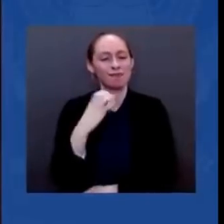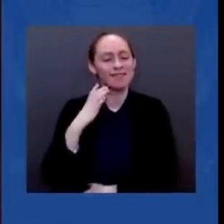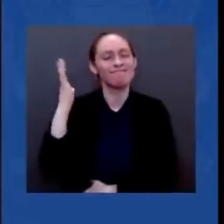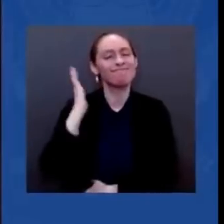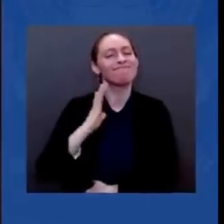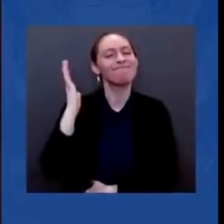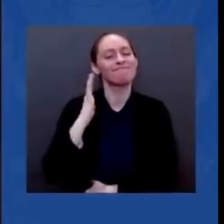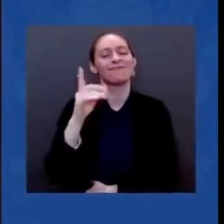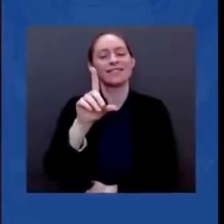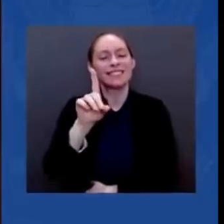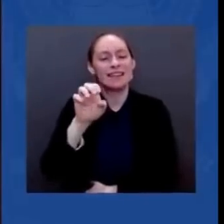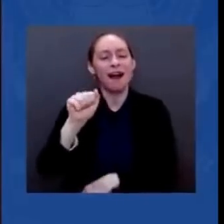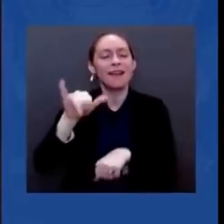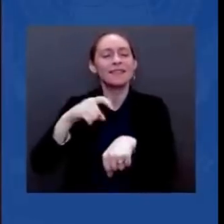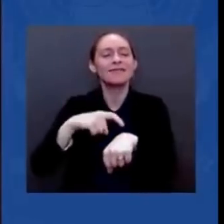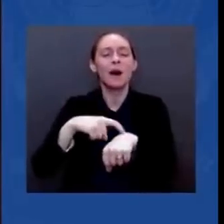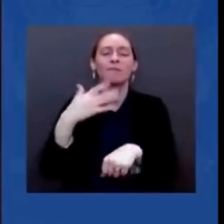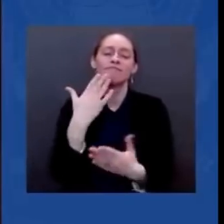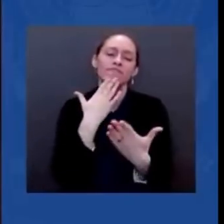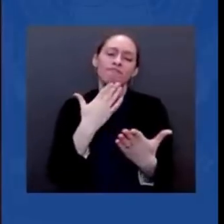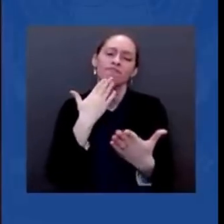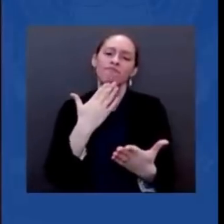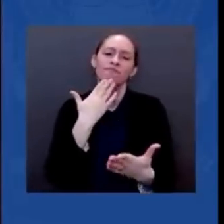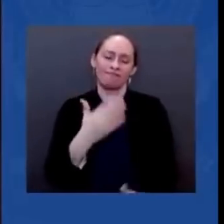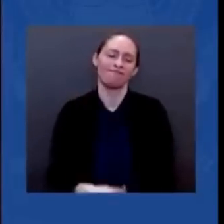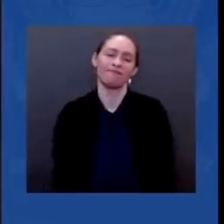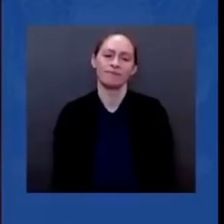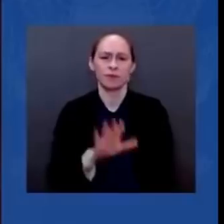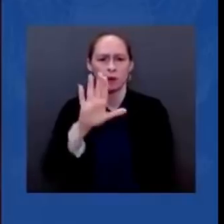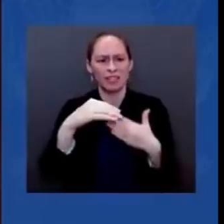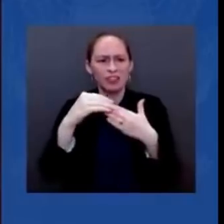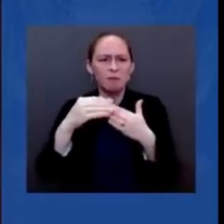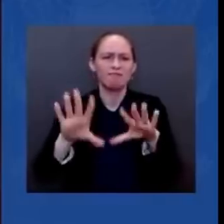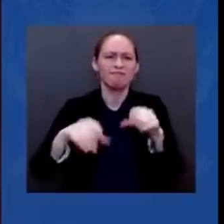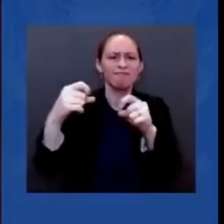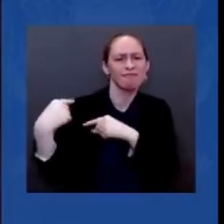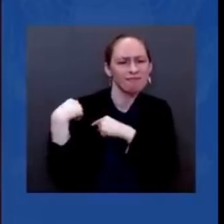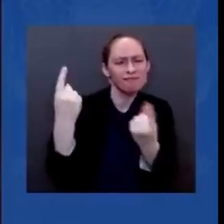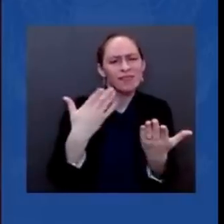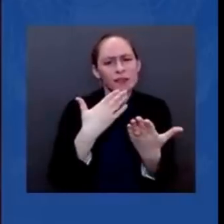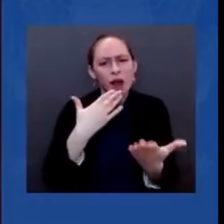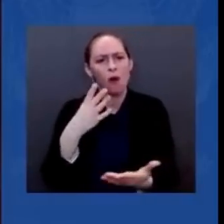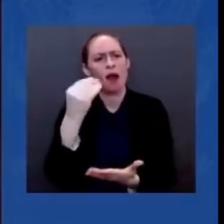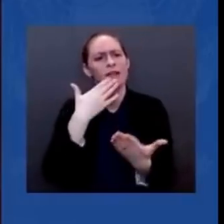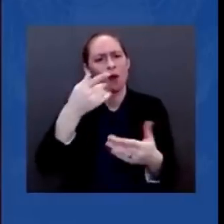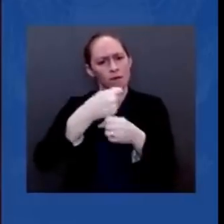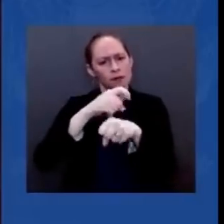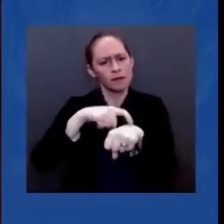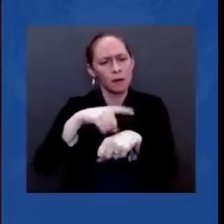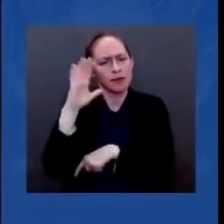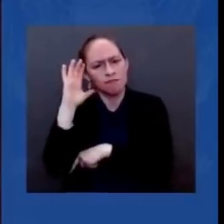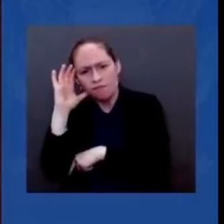giving us the time today to hear from us, but also so that we can hear from you personally about the challenge that we face.